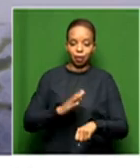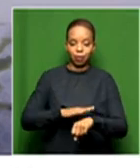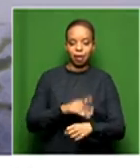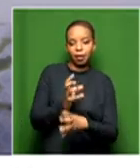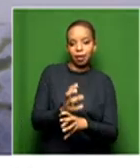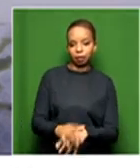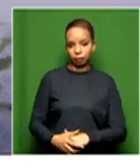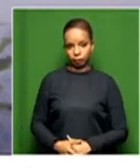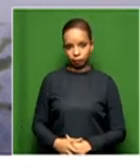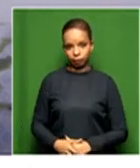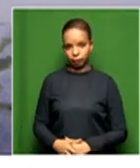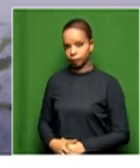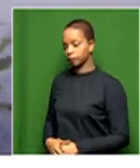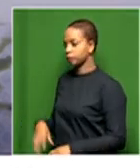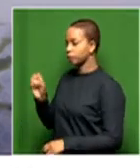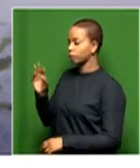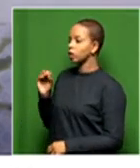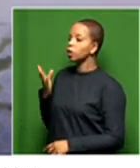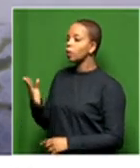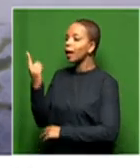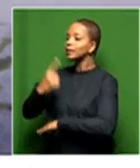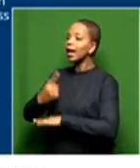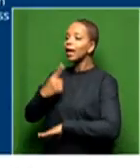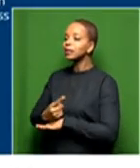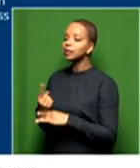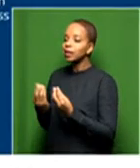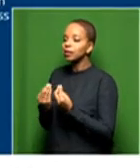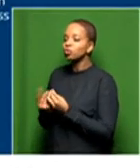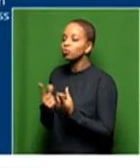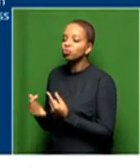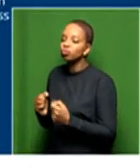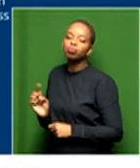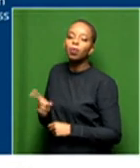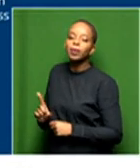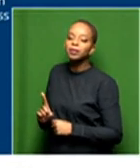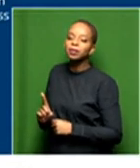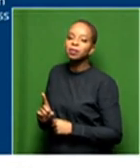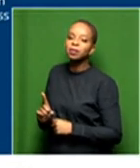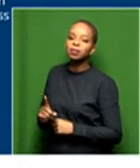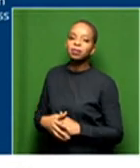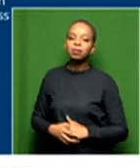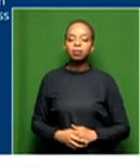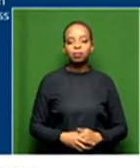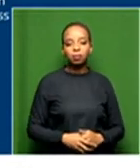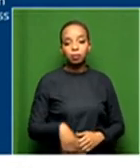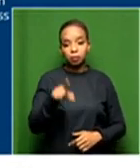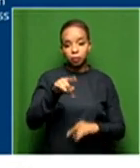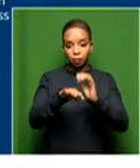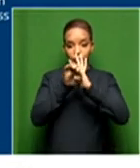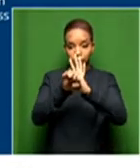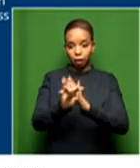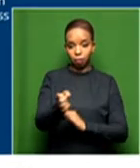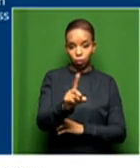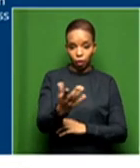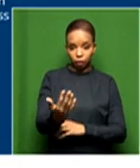challenge includes practical, inspiring daily tasks. What are some of these? Well, an example is,